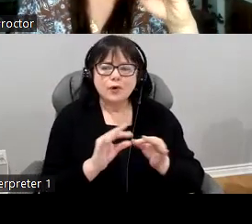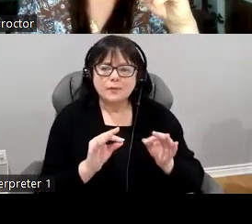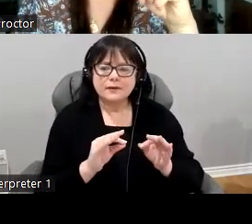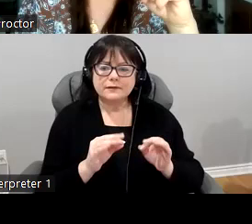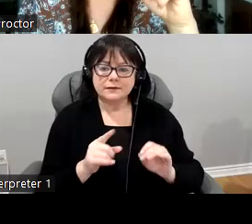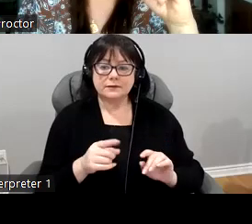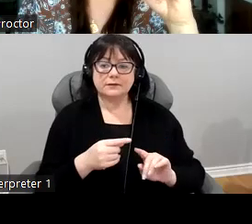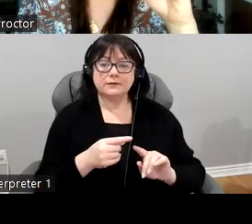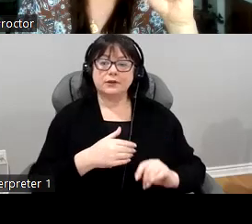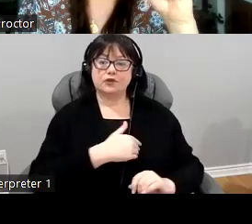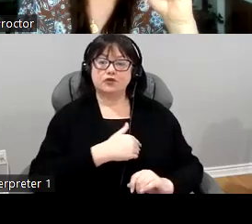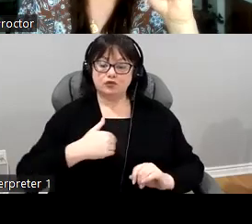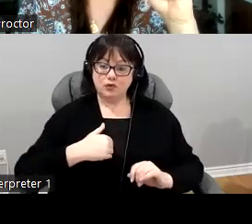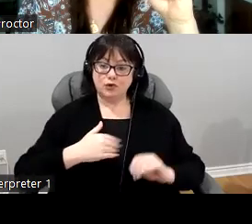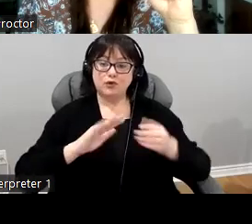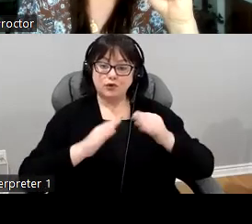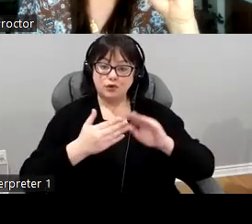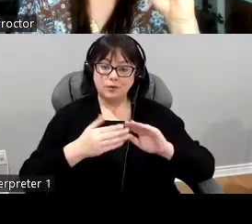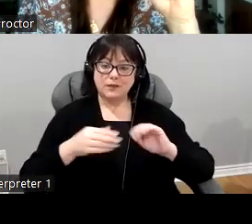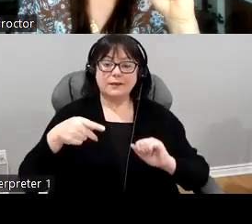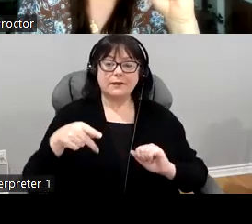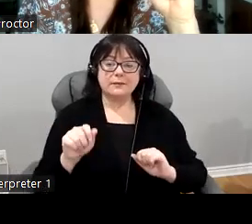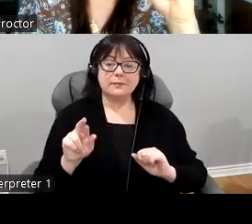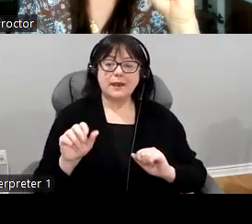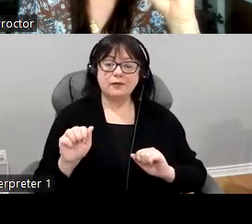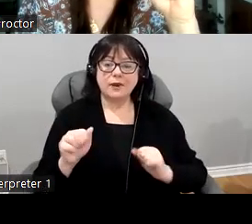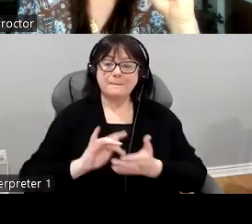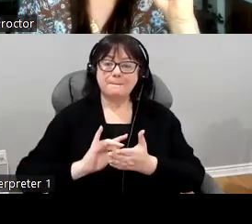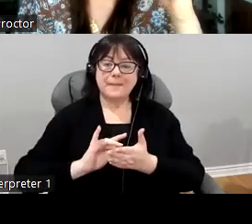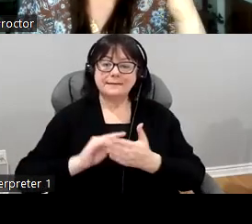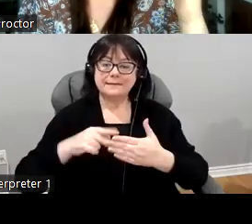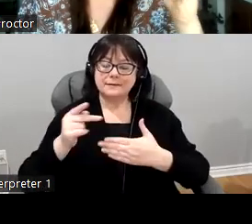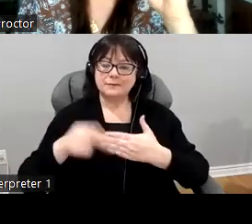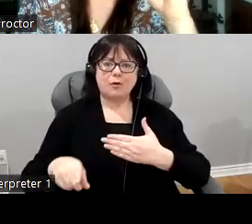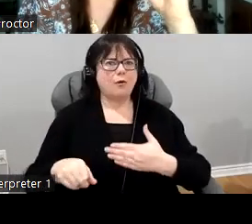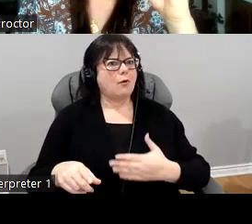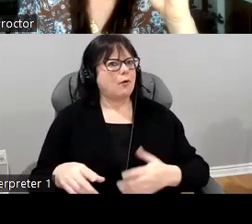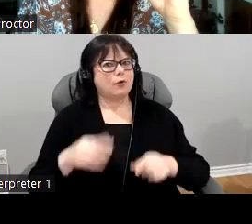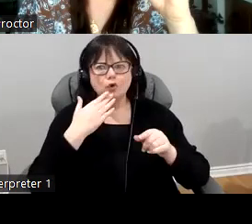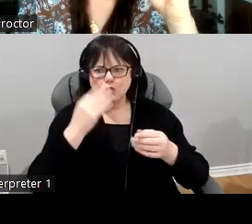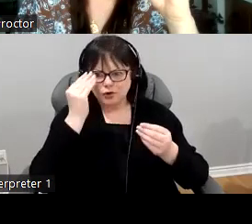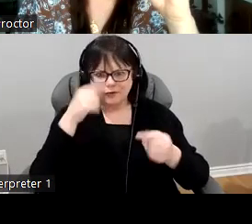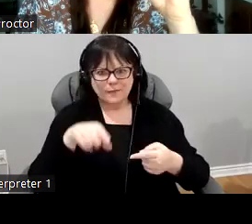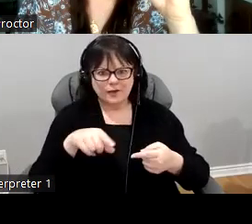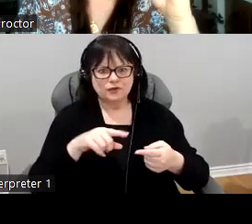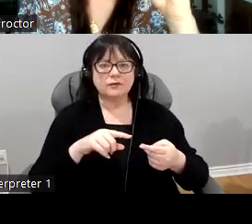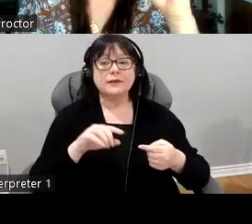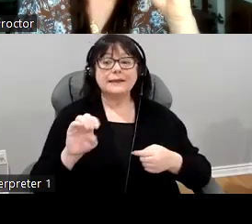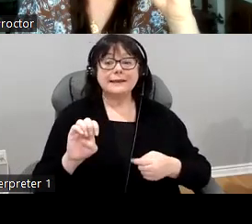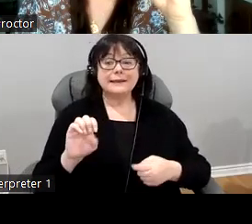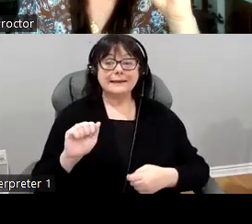Toronto Community Paramedicine program, how insightful this is. I know for Elder Abuse Prevention Ontario, we do a lot